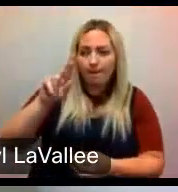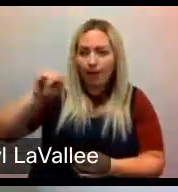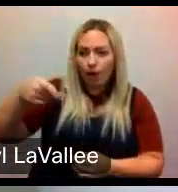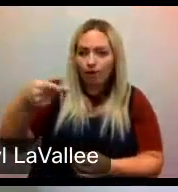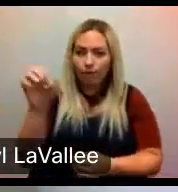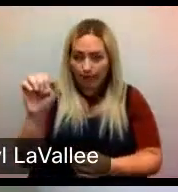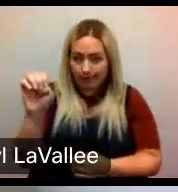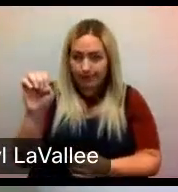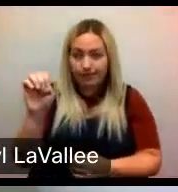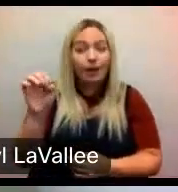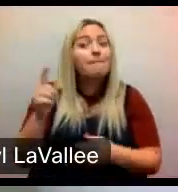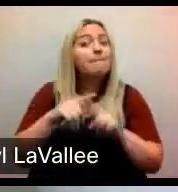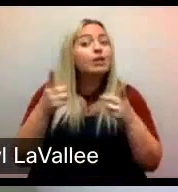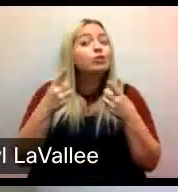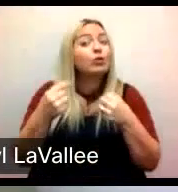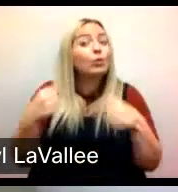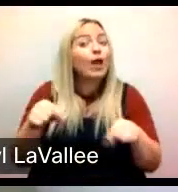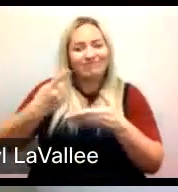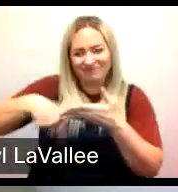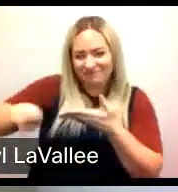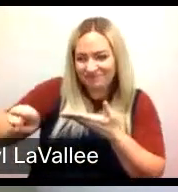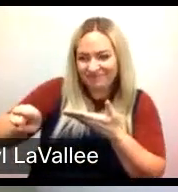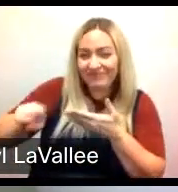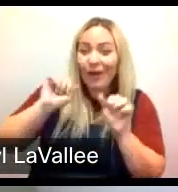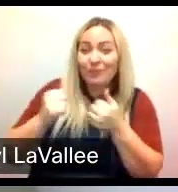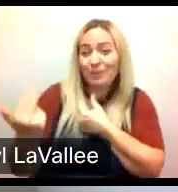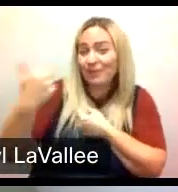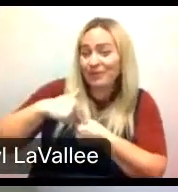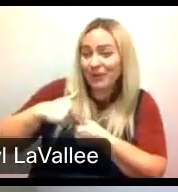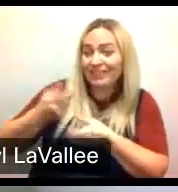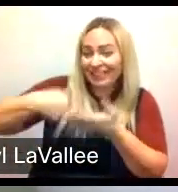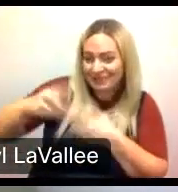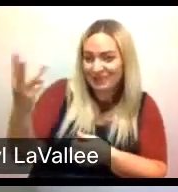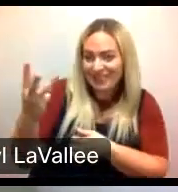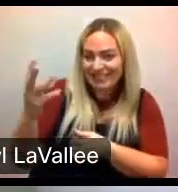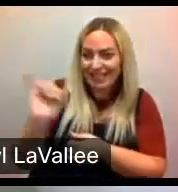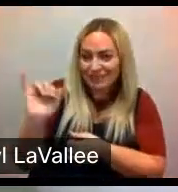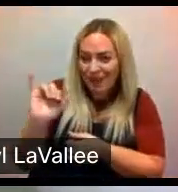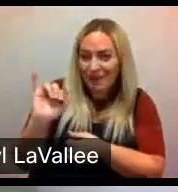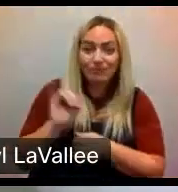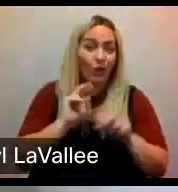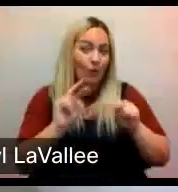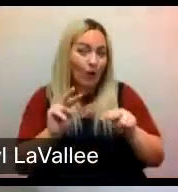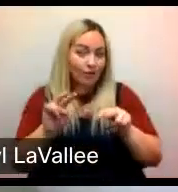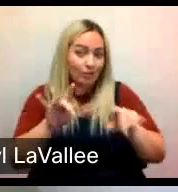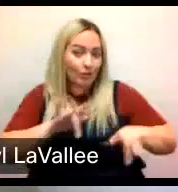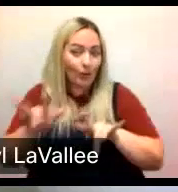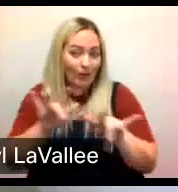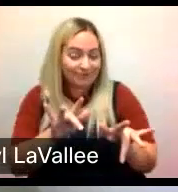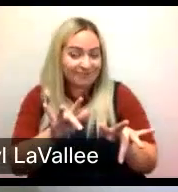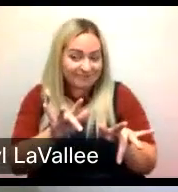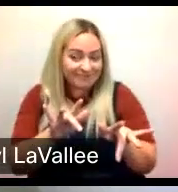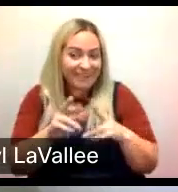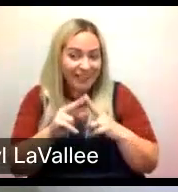that next week. So I hope that you're able to join next week as well to learn or watch the recording of next week